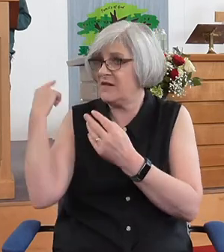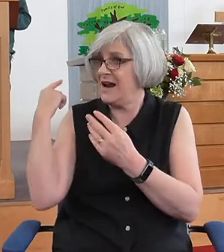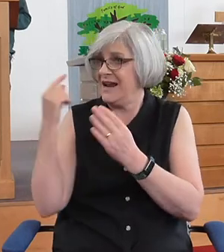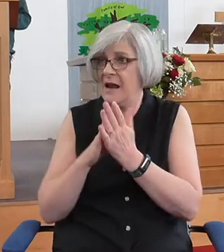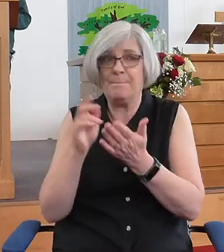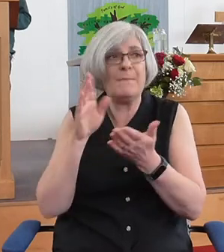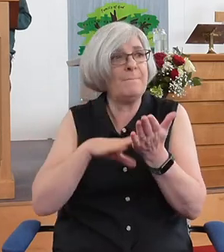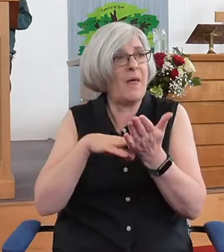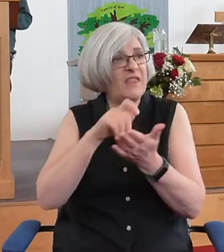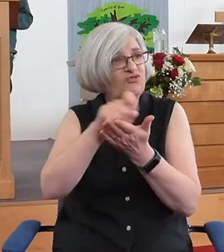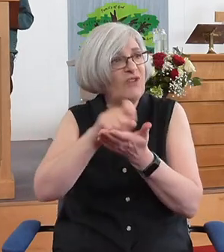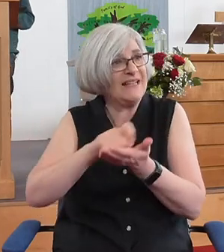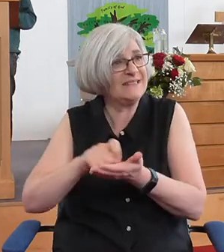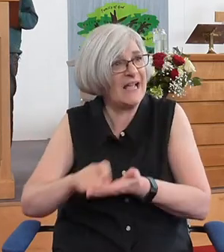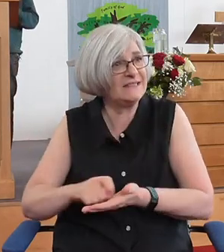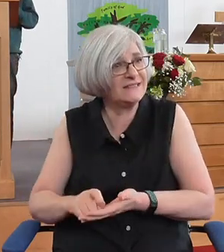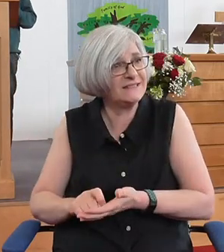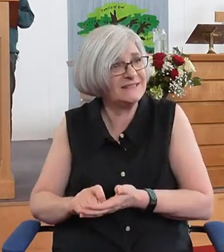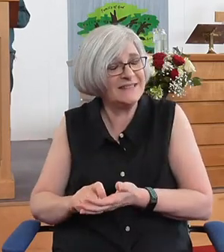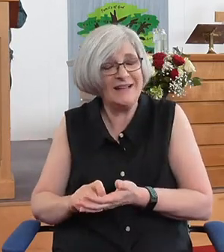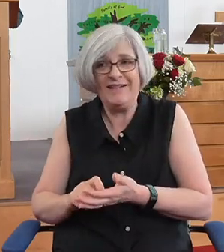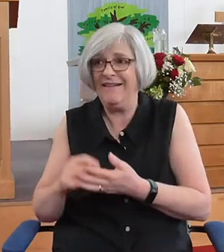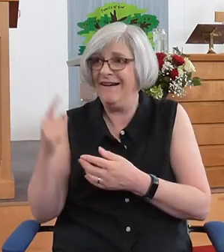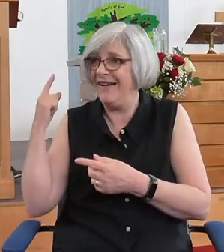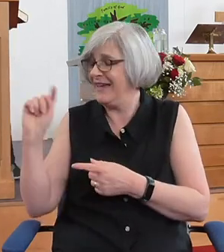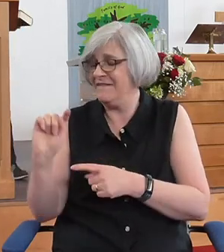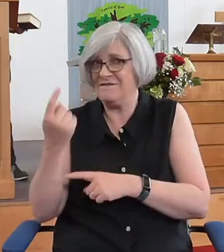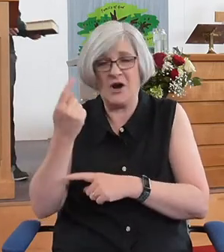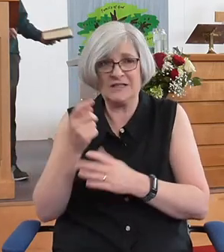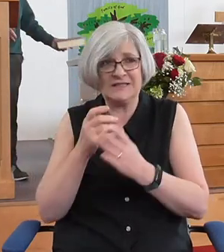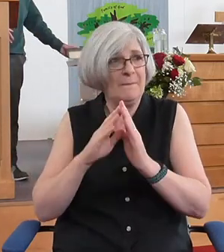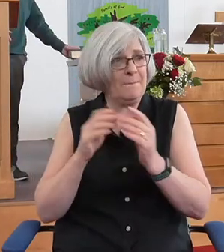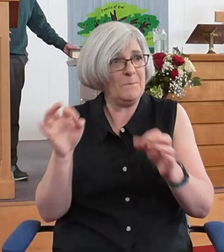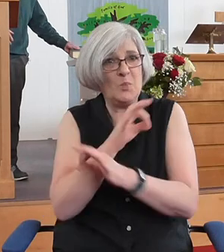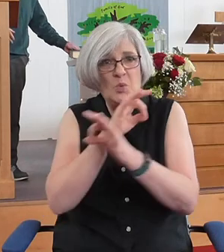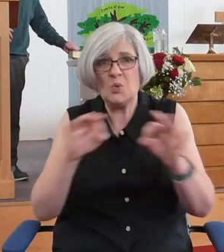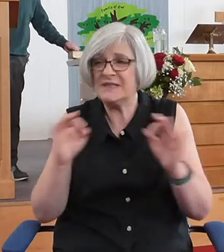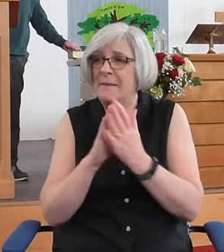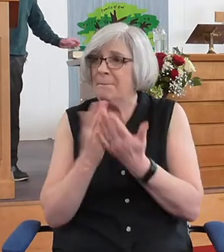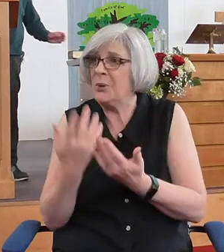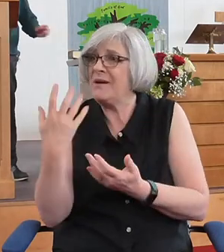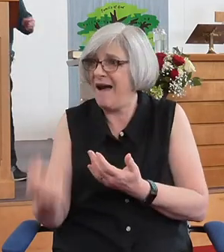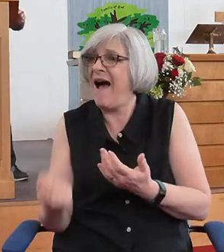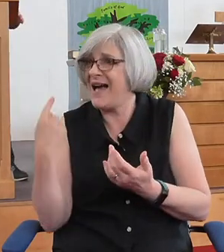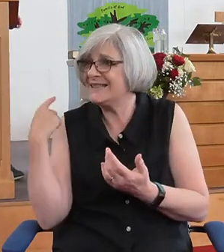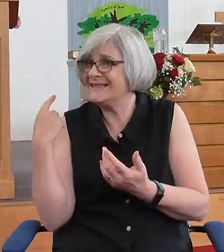mother's handwriting. So it must have been about the first music book that I'd actually got.